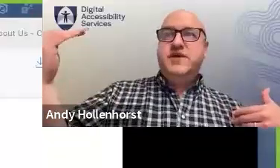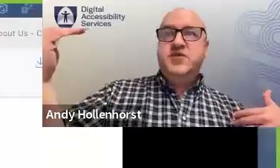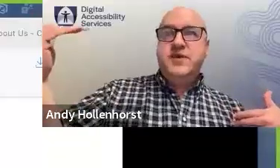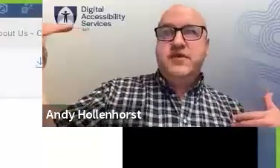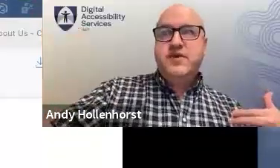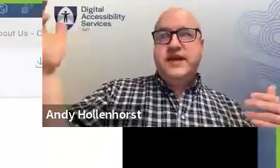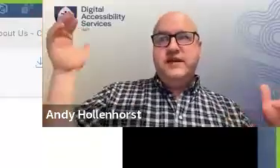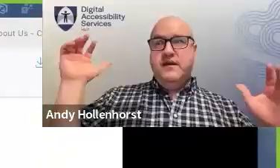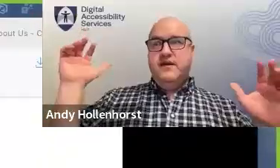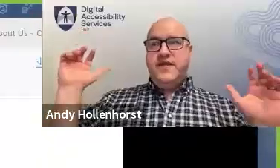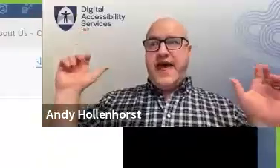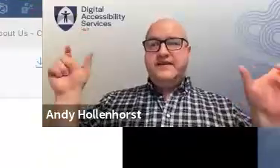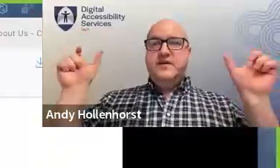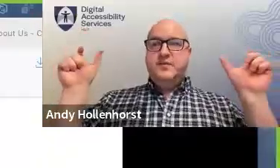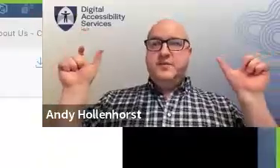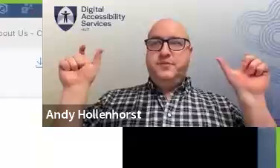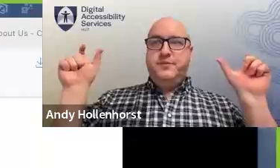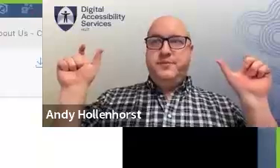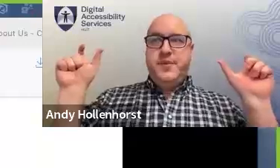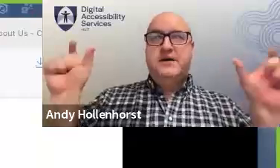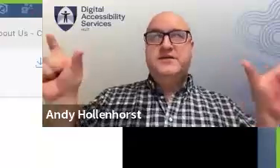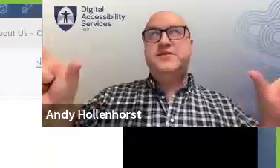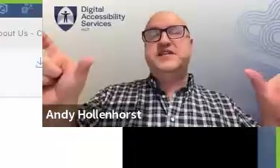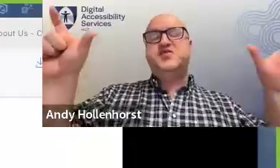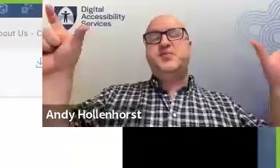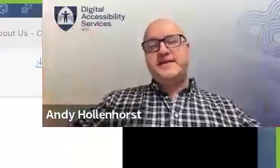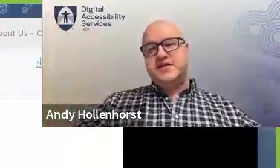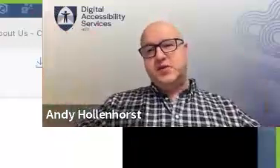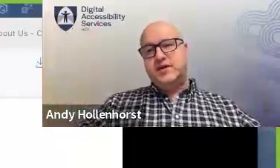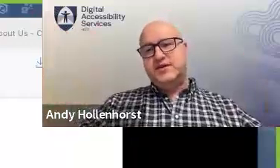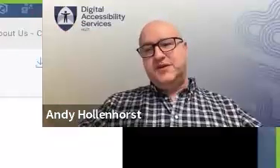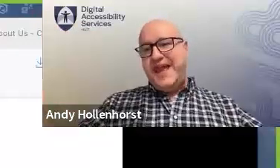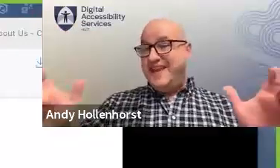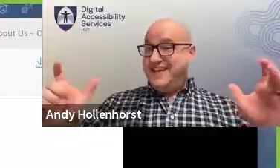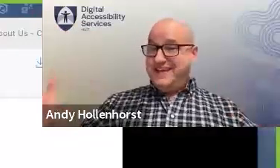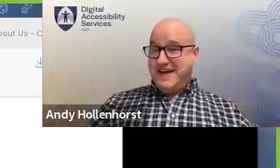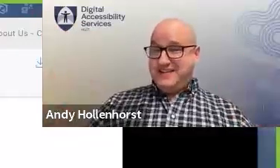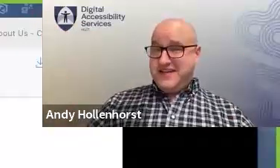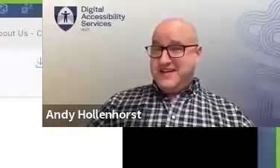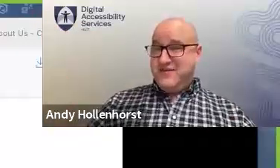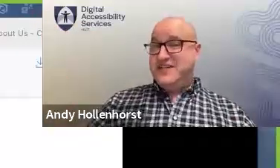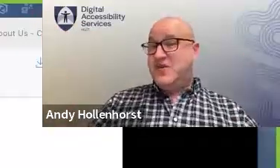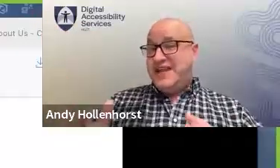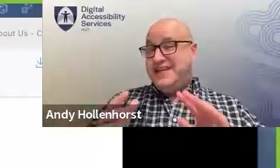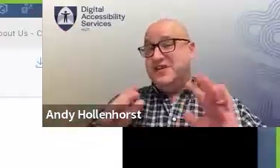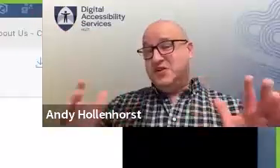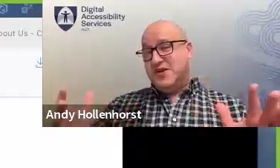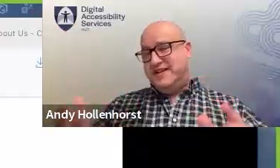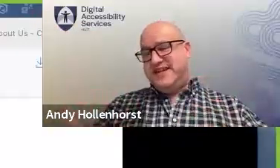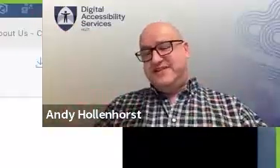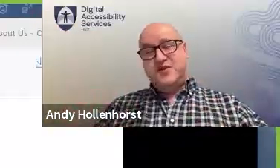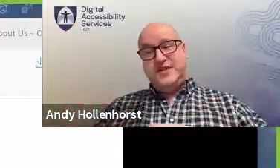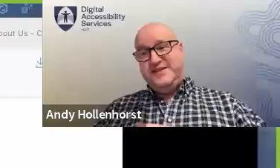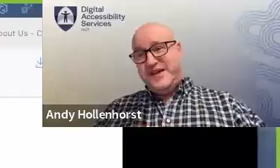And in 2023, that policy was expanded to include any content, right? So any